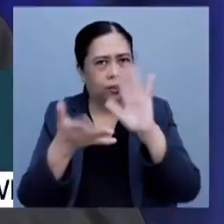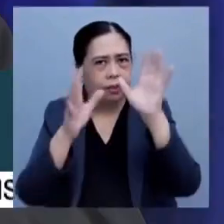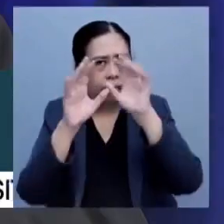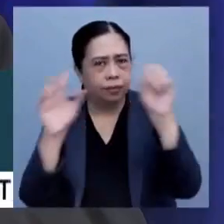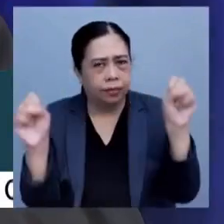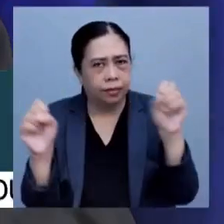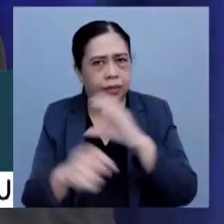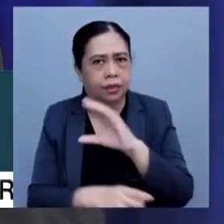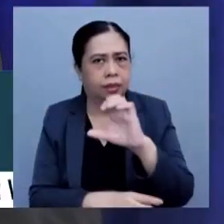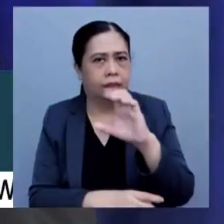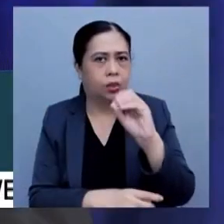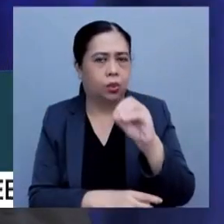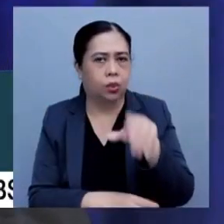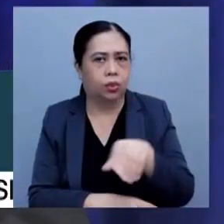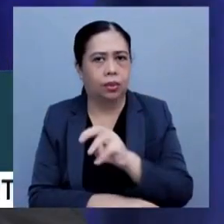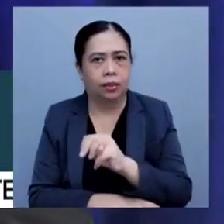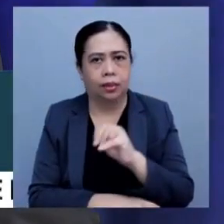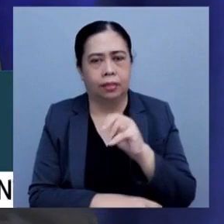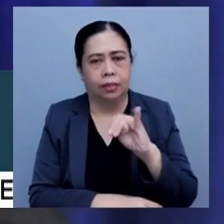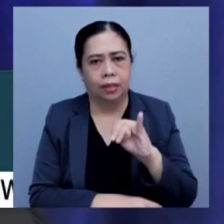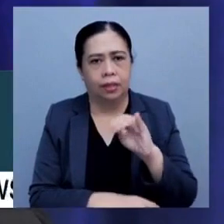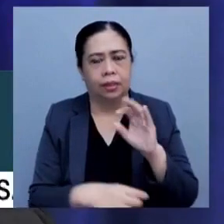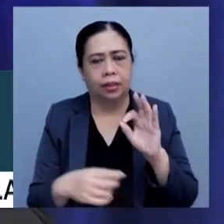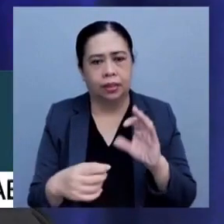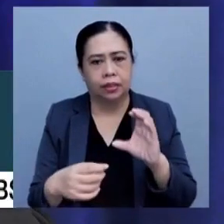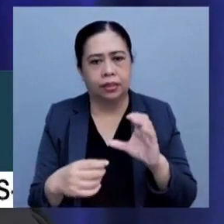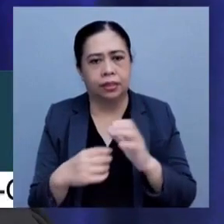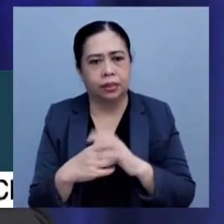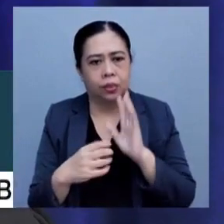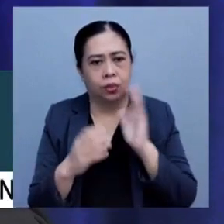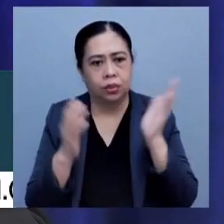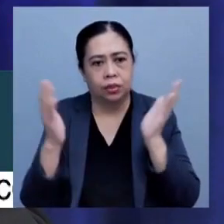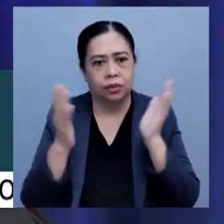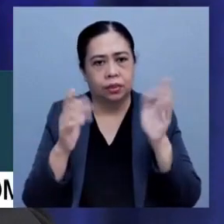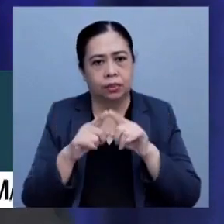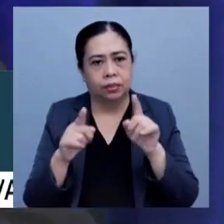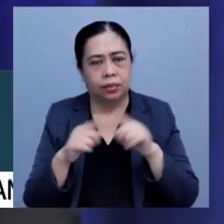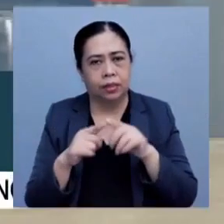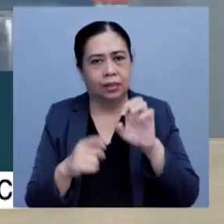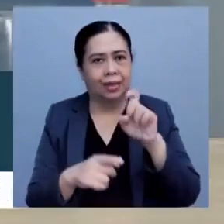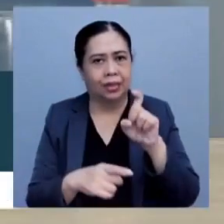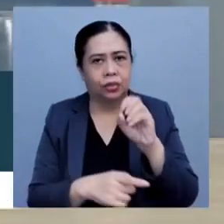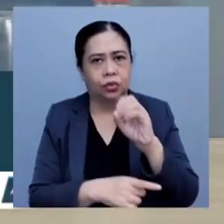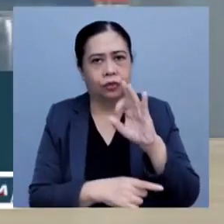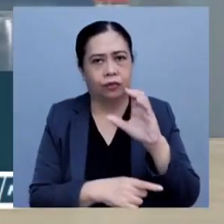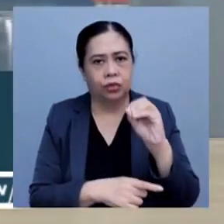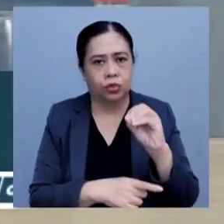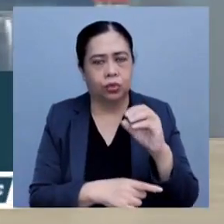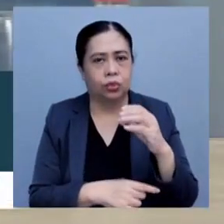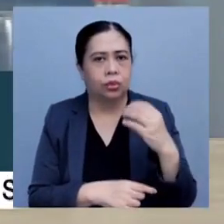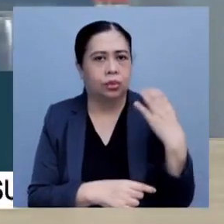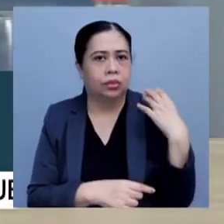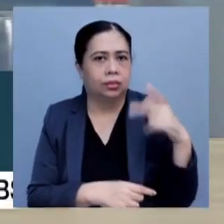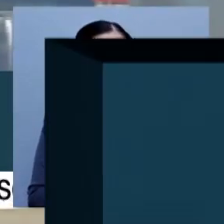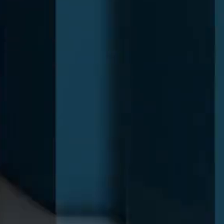CEO of the MIC. He will serve as the ex-officio chairman of the fund's board.